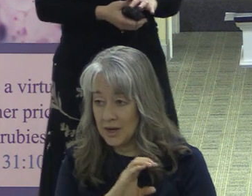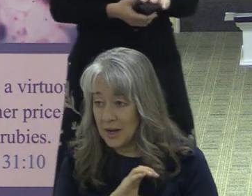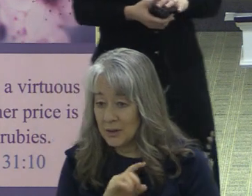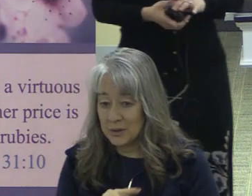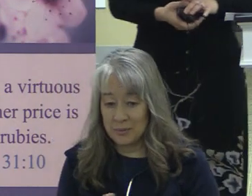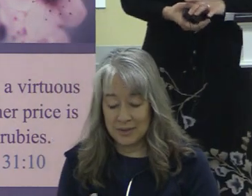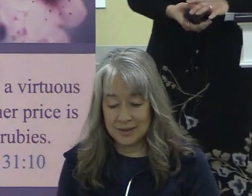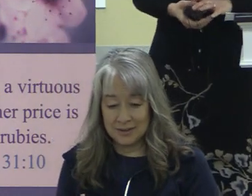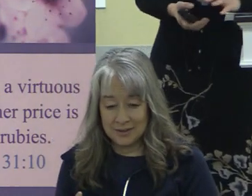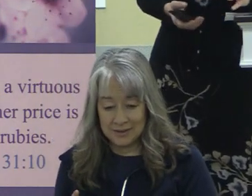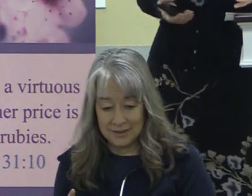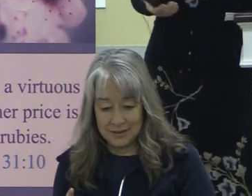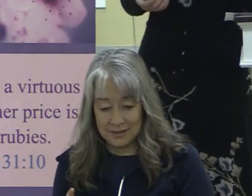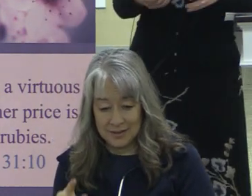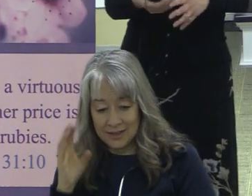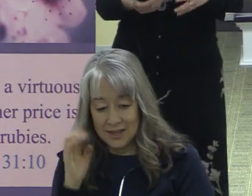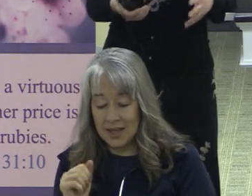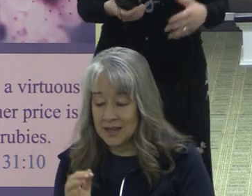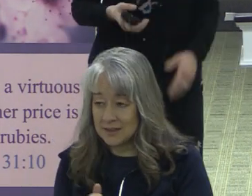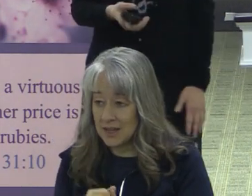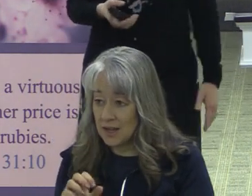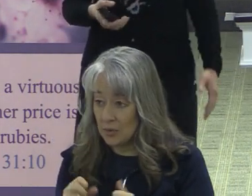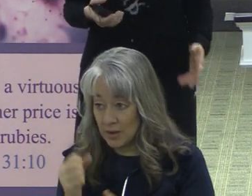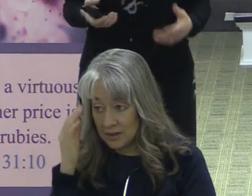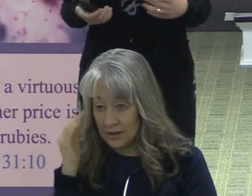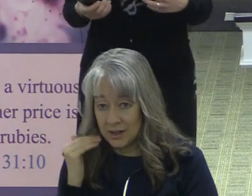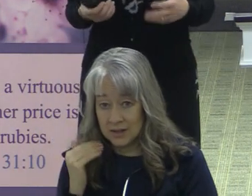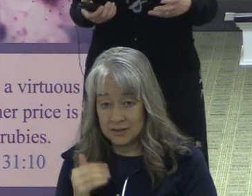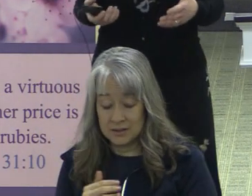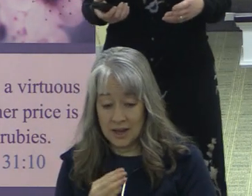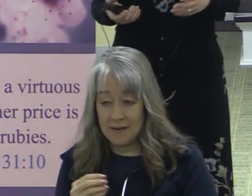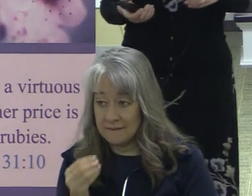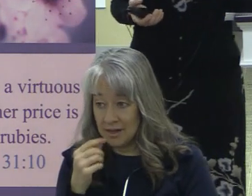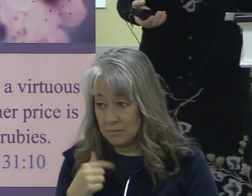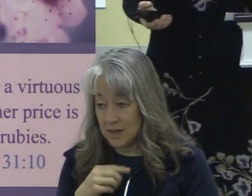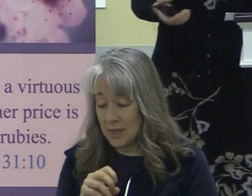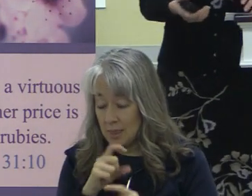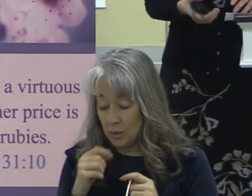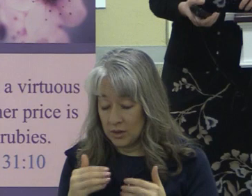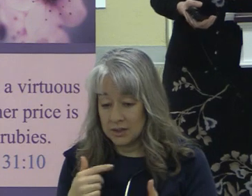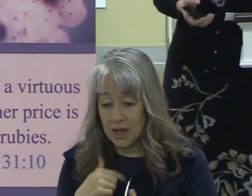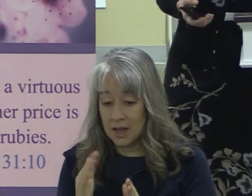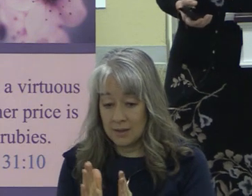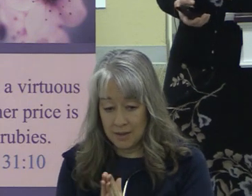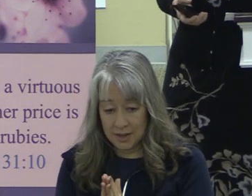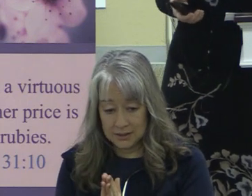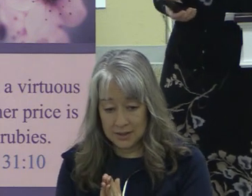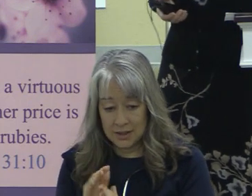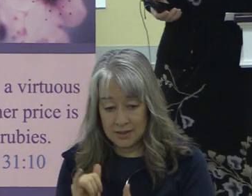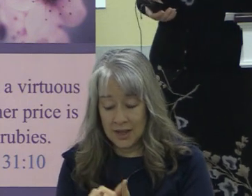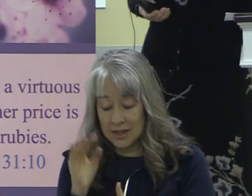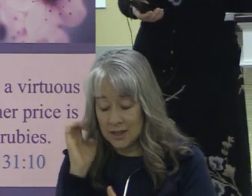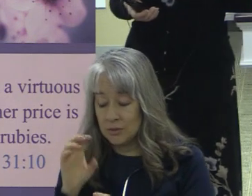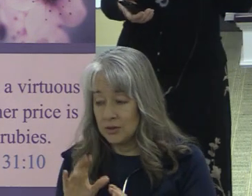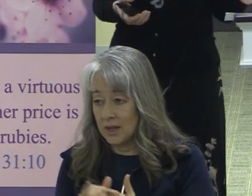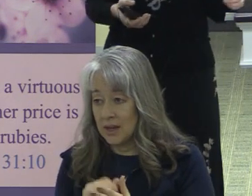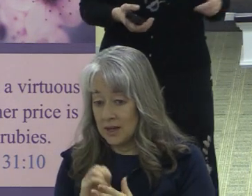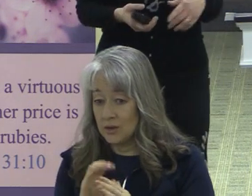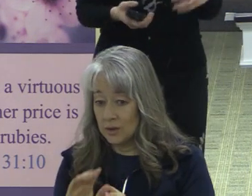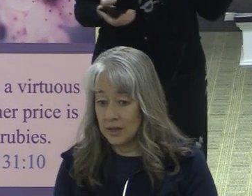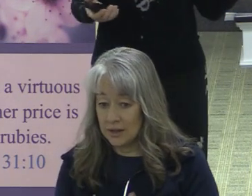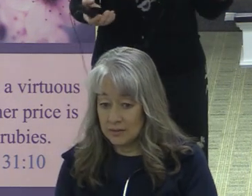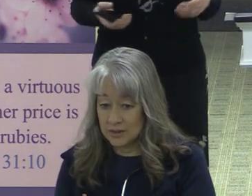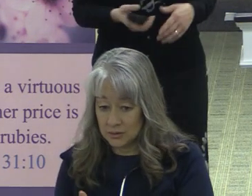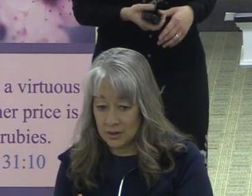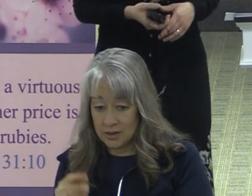character. But he can take and break their heads and feed me in the wilderness. And I'm asking that he will do that in your life